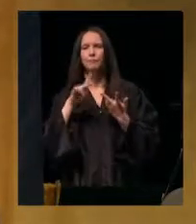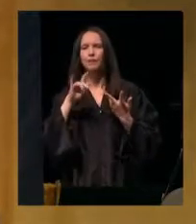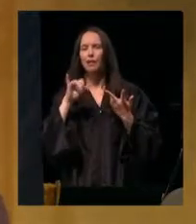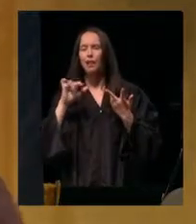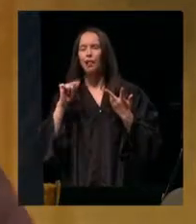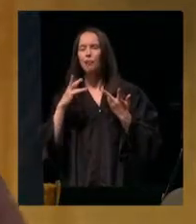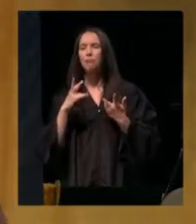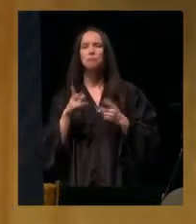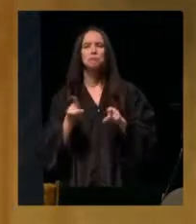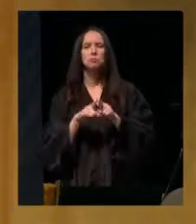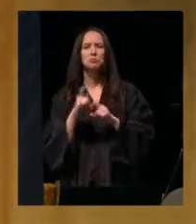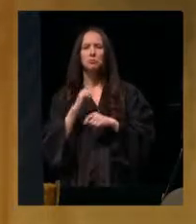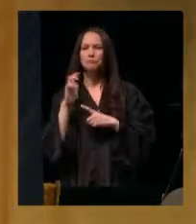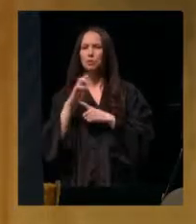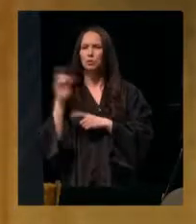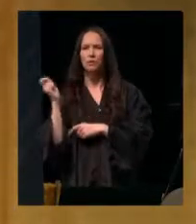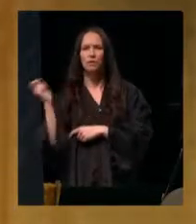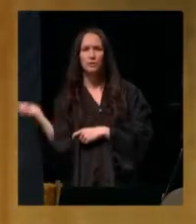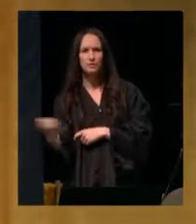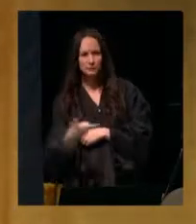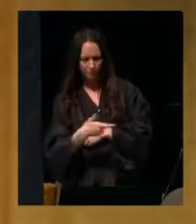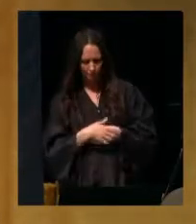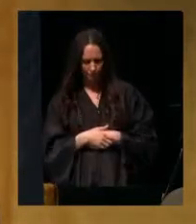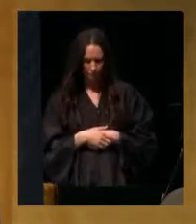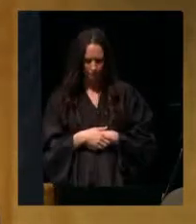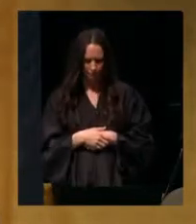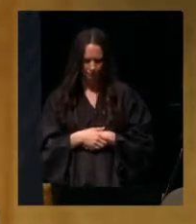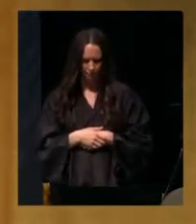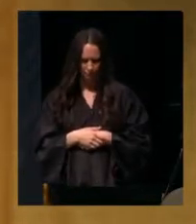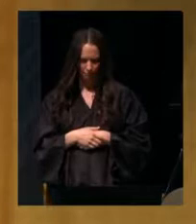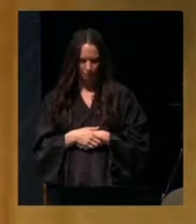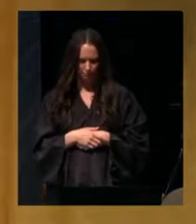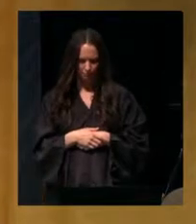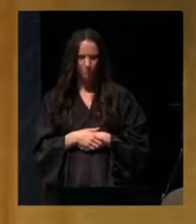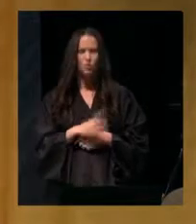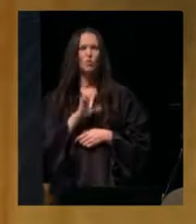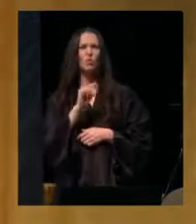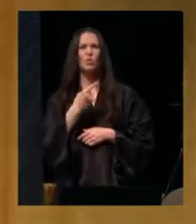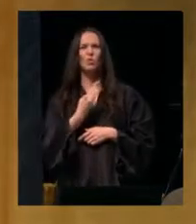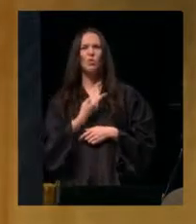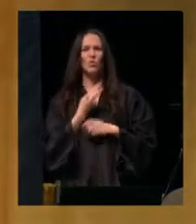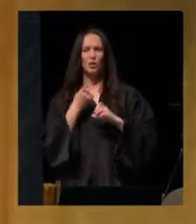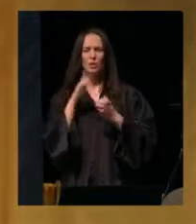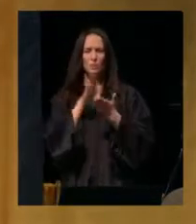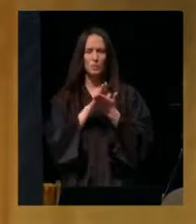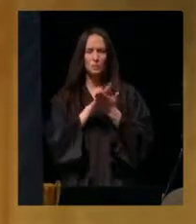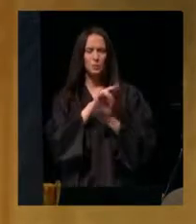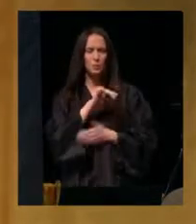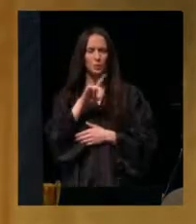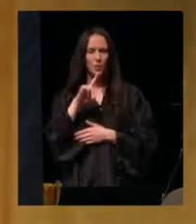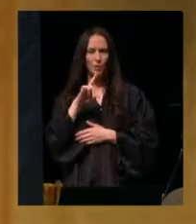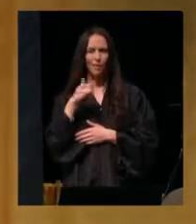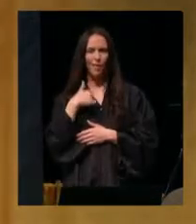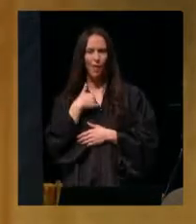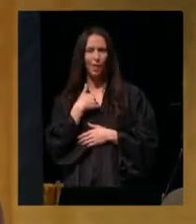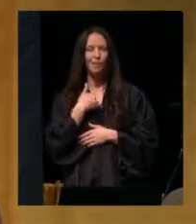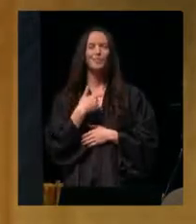Frisbee. We are the only school in North Dakota to have brown and gold as our school colors. Go Bruins!